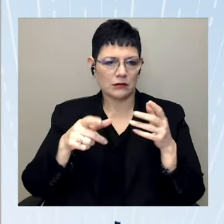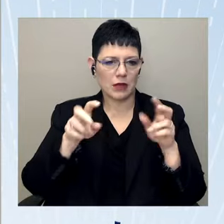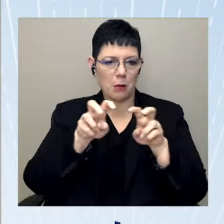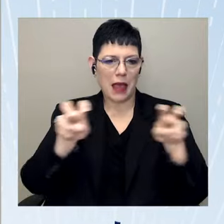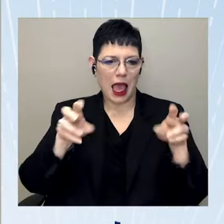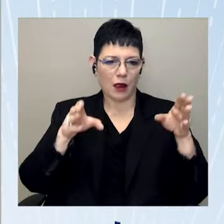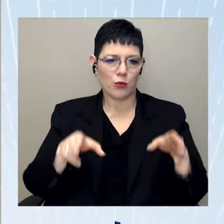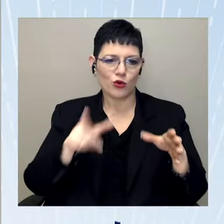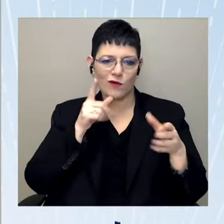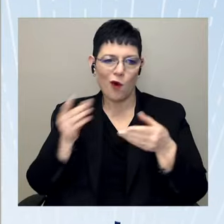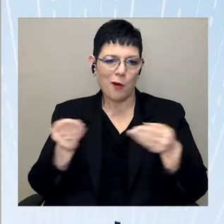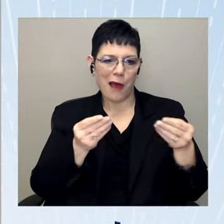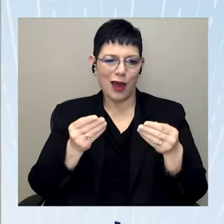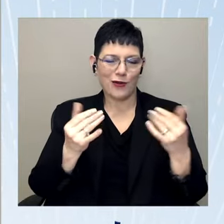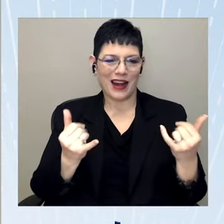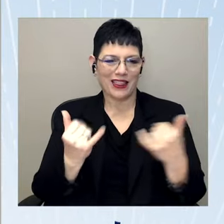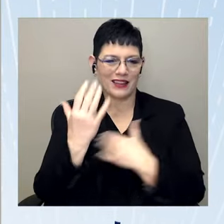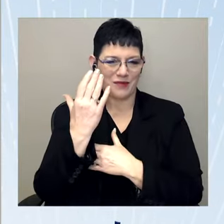much.